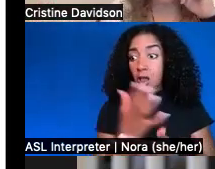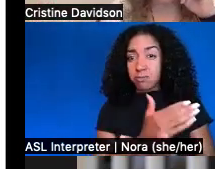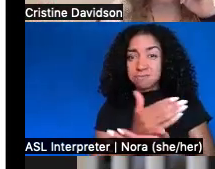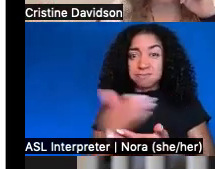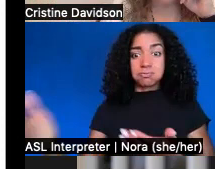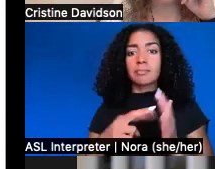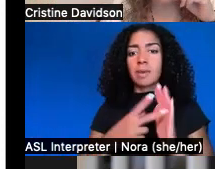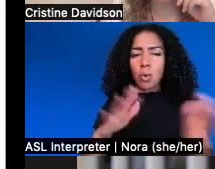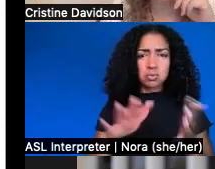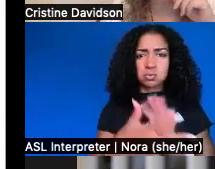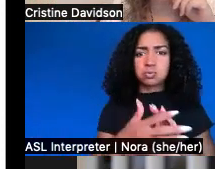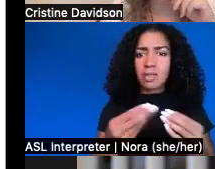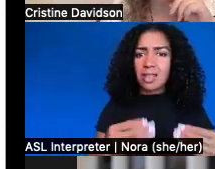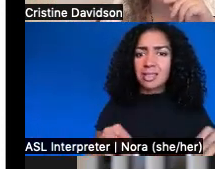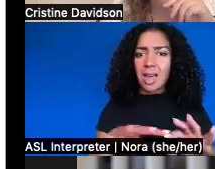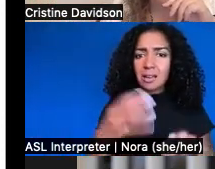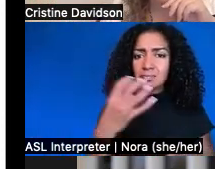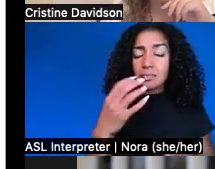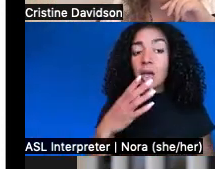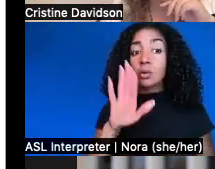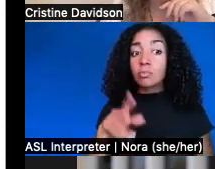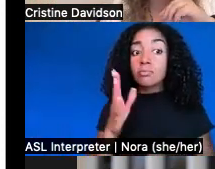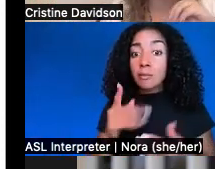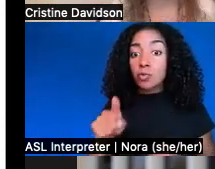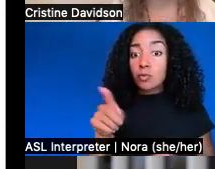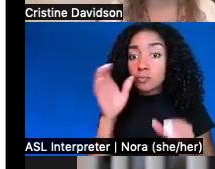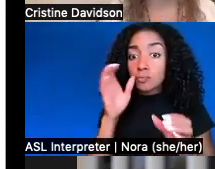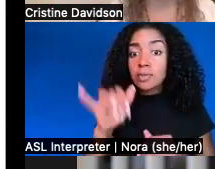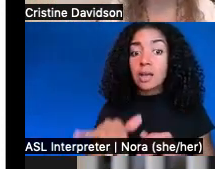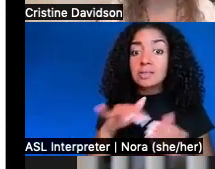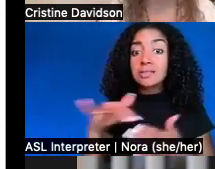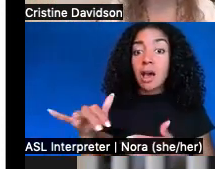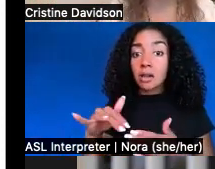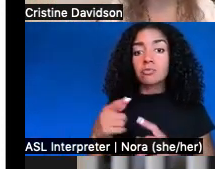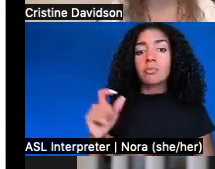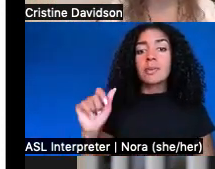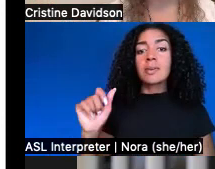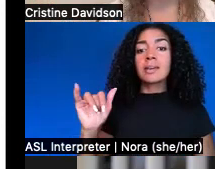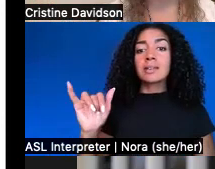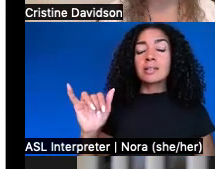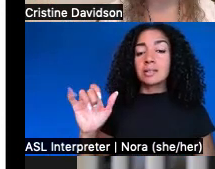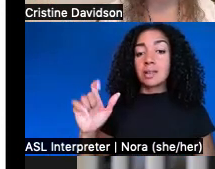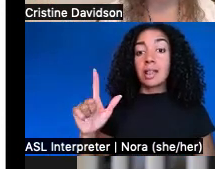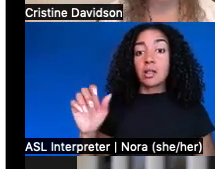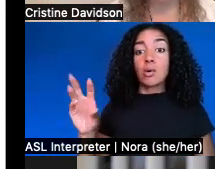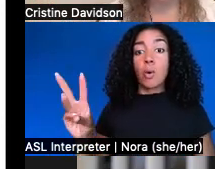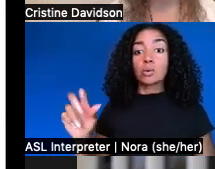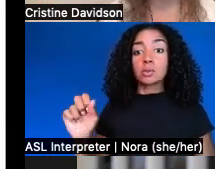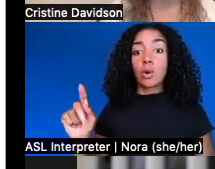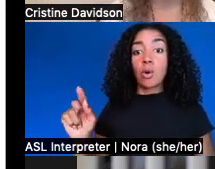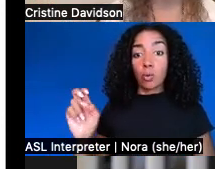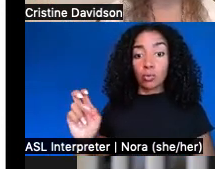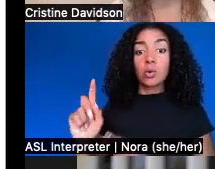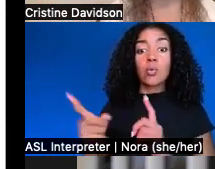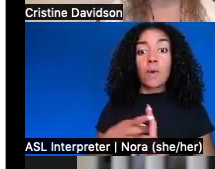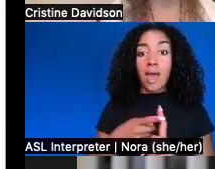that study that they did in Yellowstone when they reintroduced the wolves to that area. And if